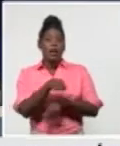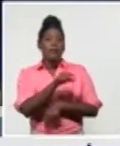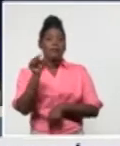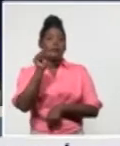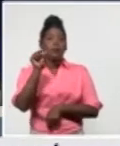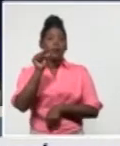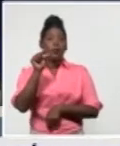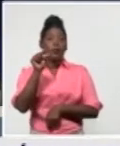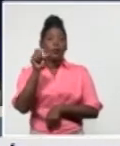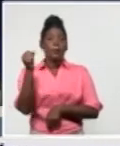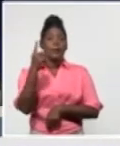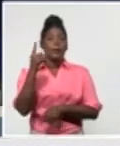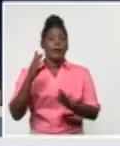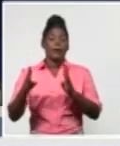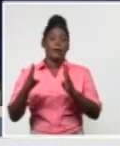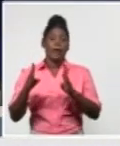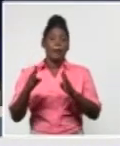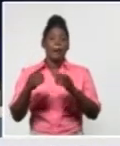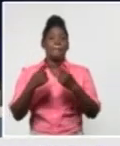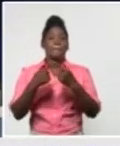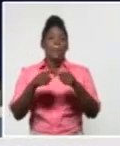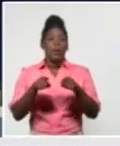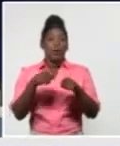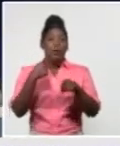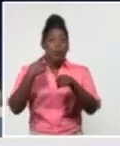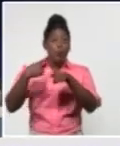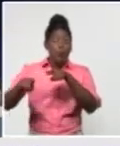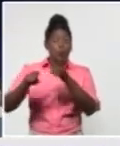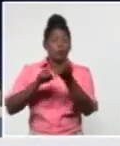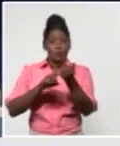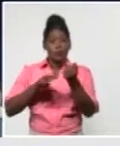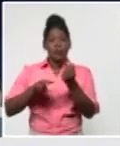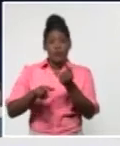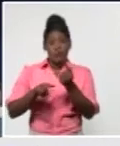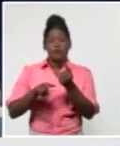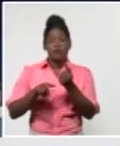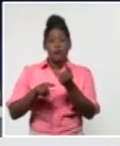except the province of Matanzas.